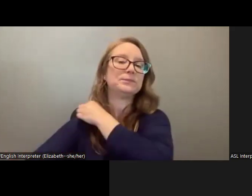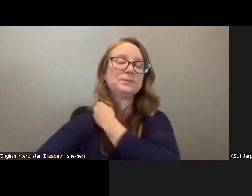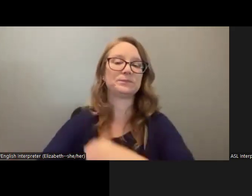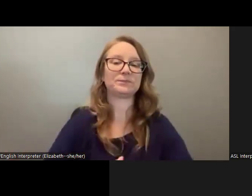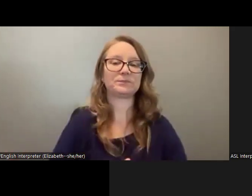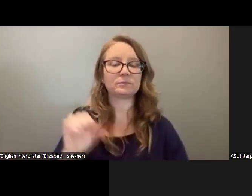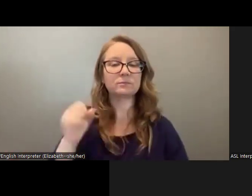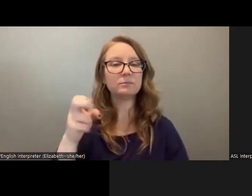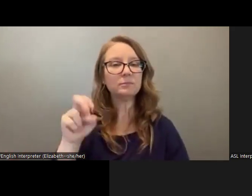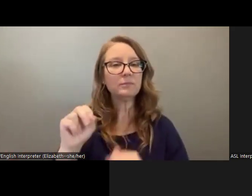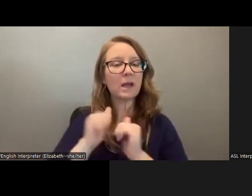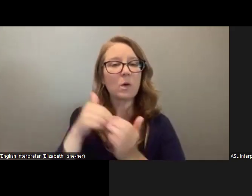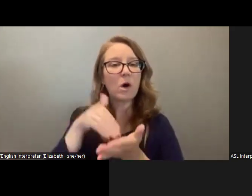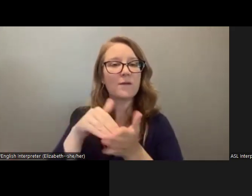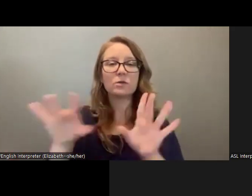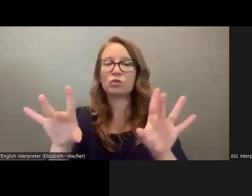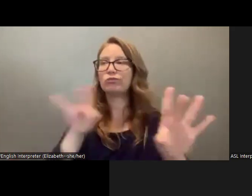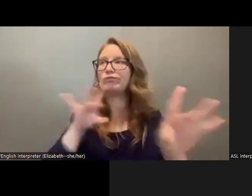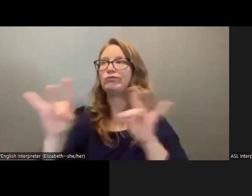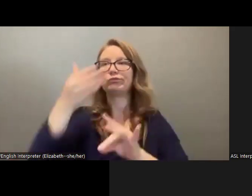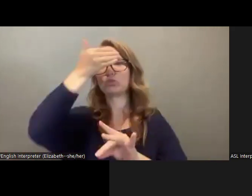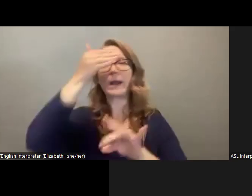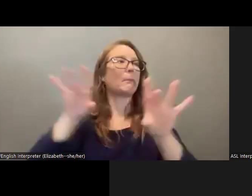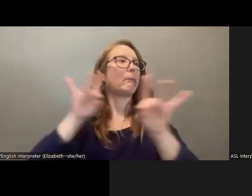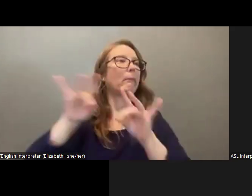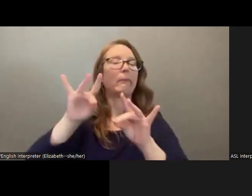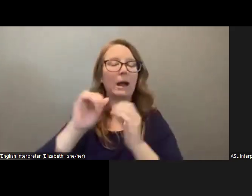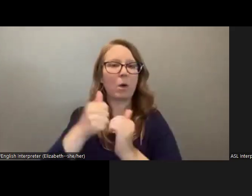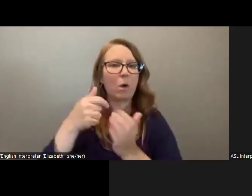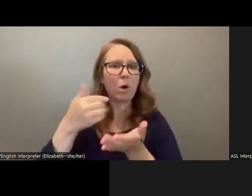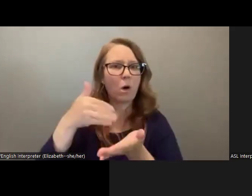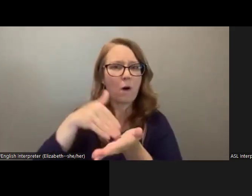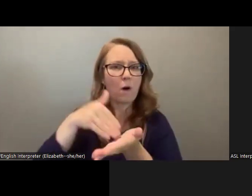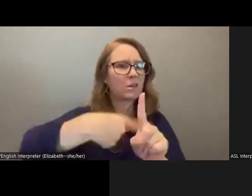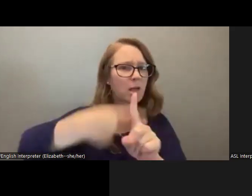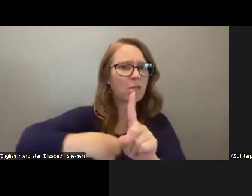And then how often is random selection occurring? Is it every month, quarterly?